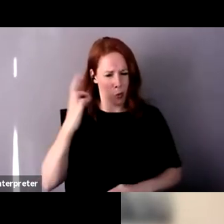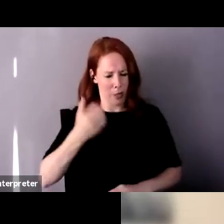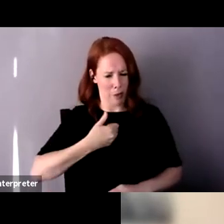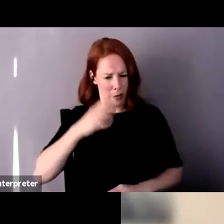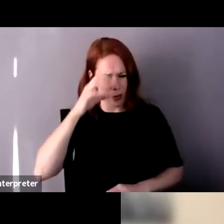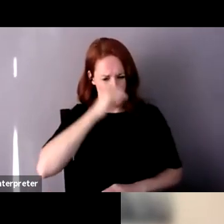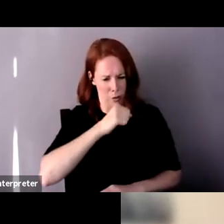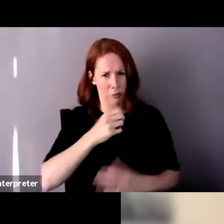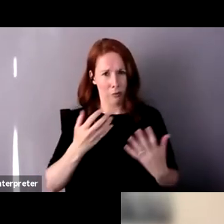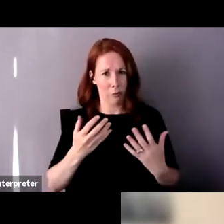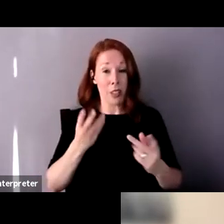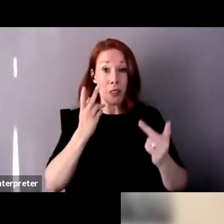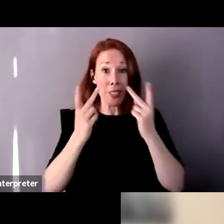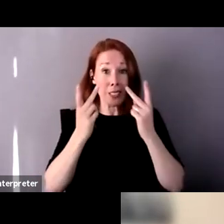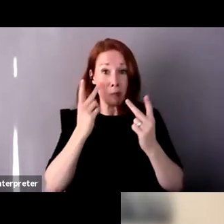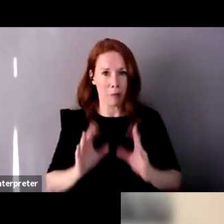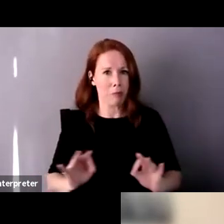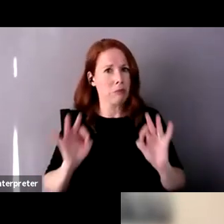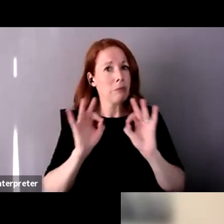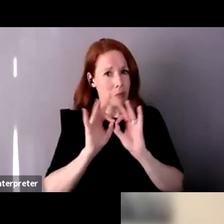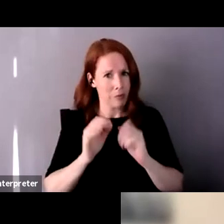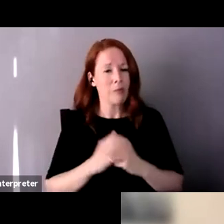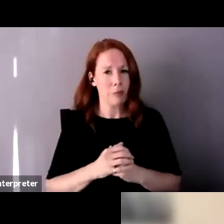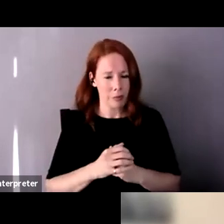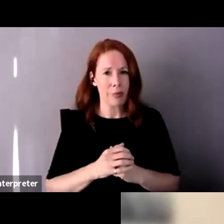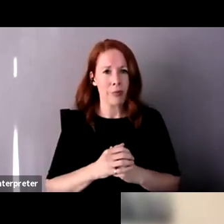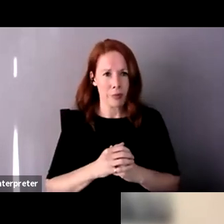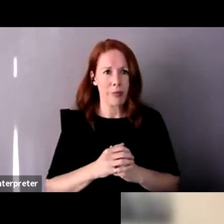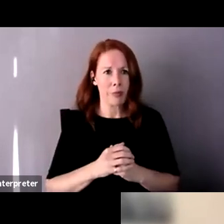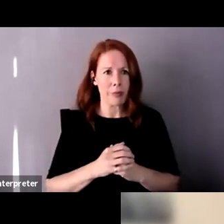how important visibility is as well. And